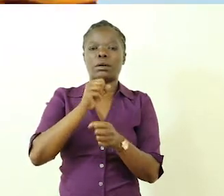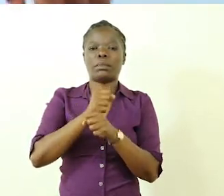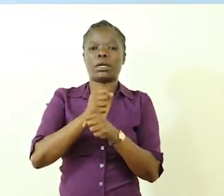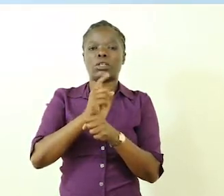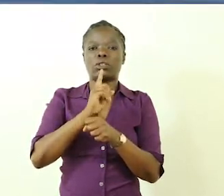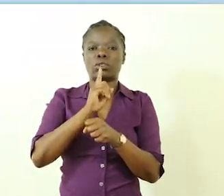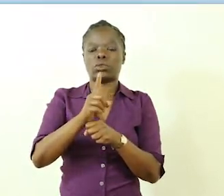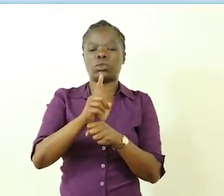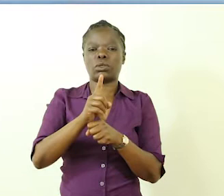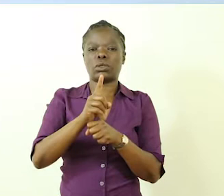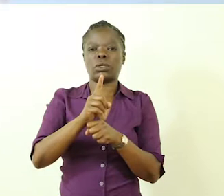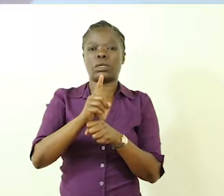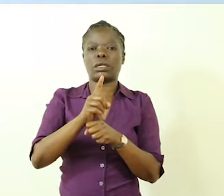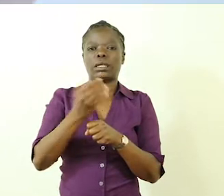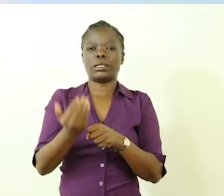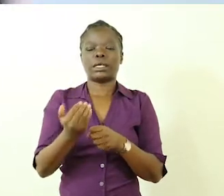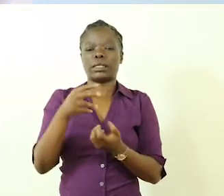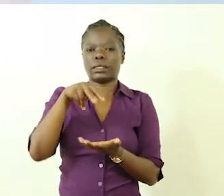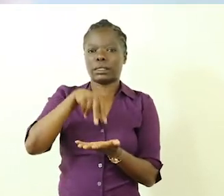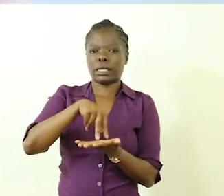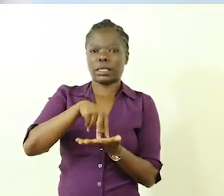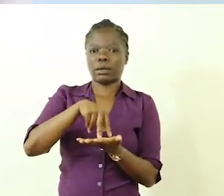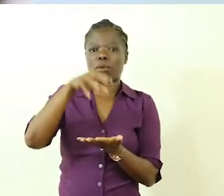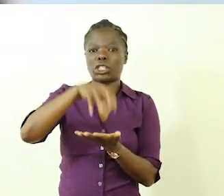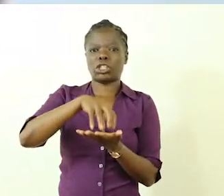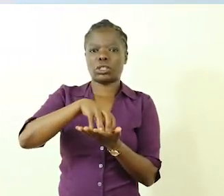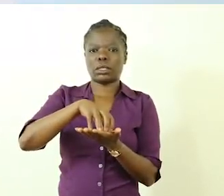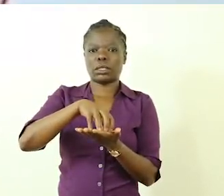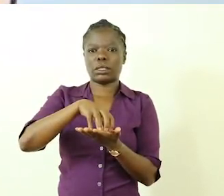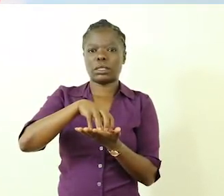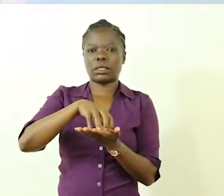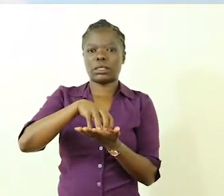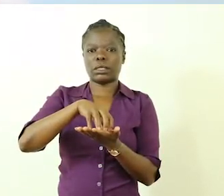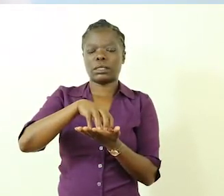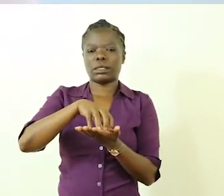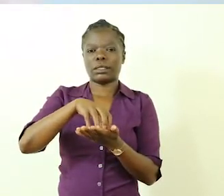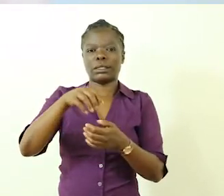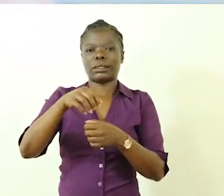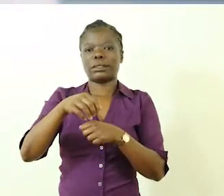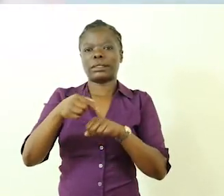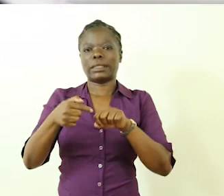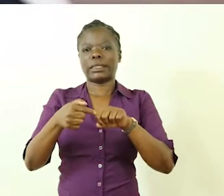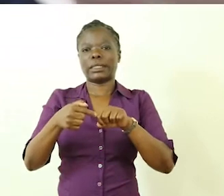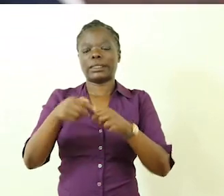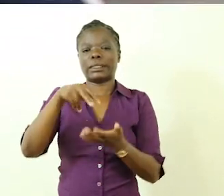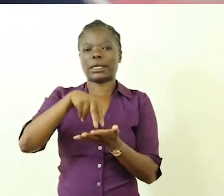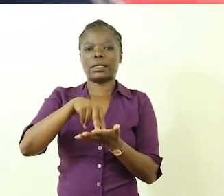you first start by kneel standing. Place the child in kneel standing position. That is the kneel standing position.